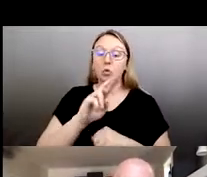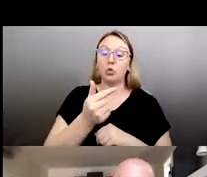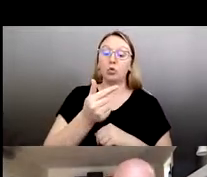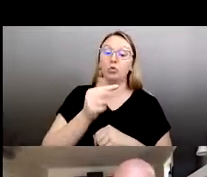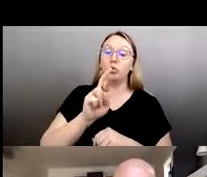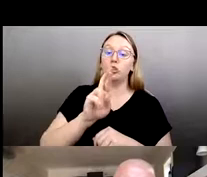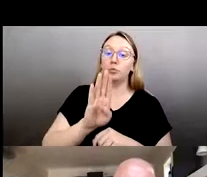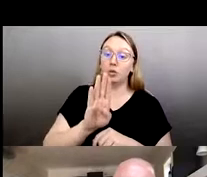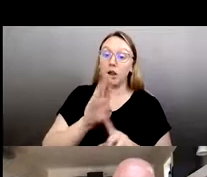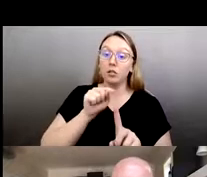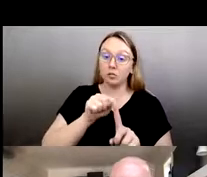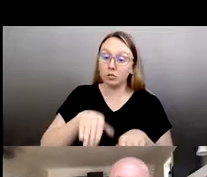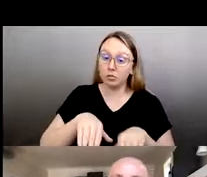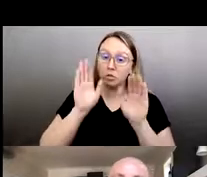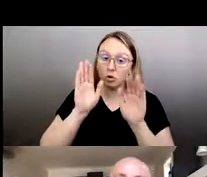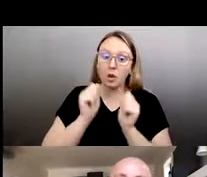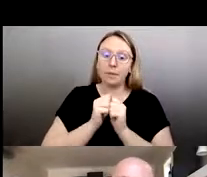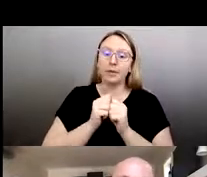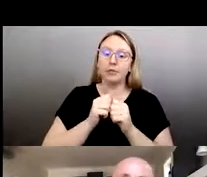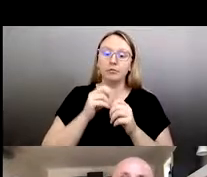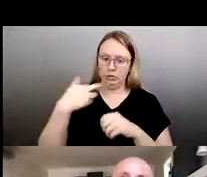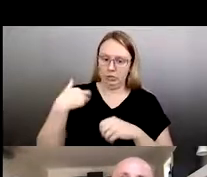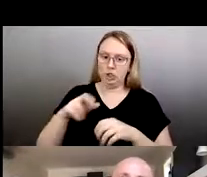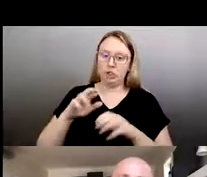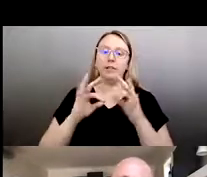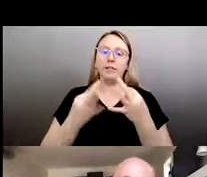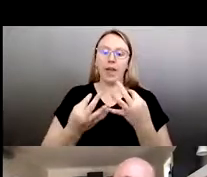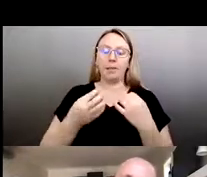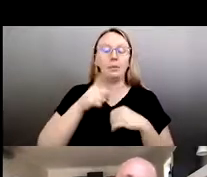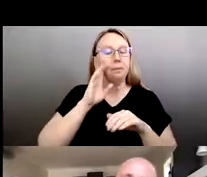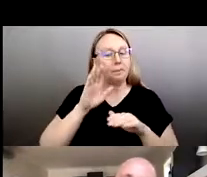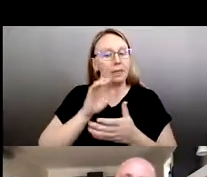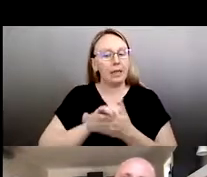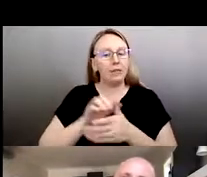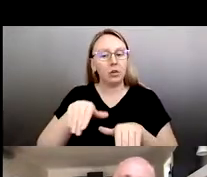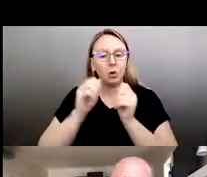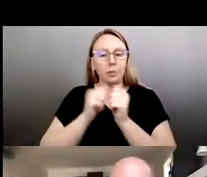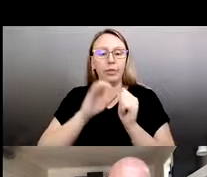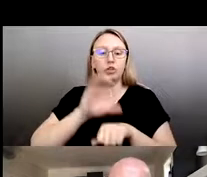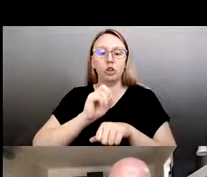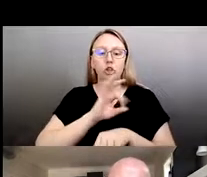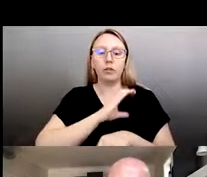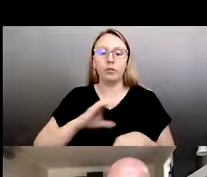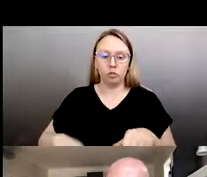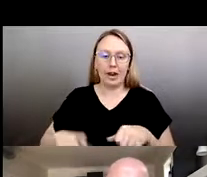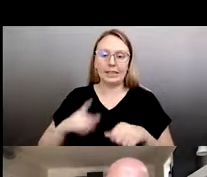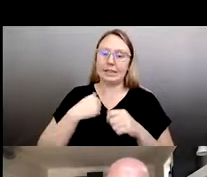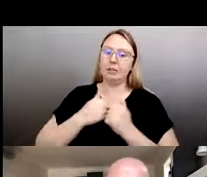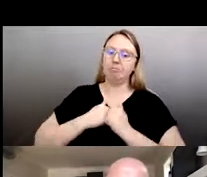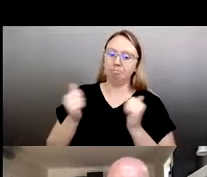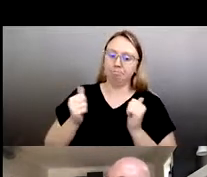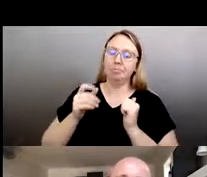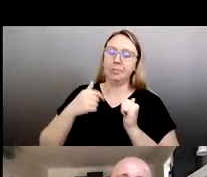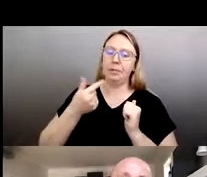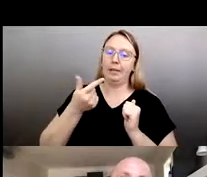He grew up, I believe, in the Church of Christ, and he came out to his parents as being gay when he was 17 years old. He saw a church psychiatrist and